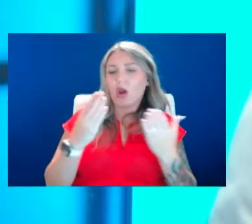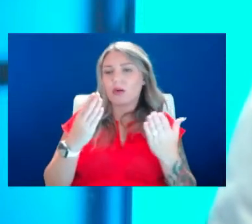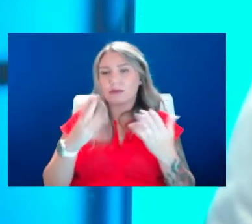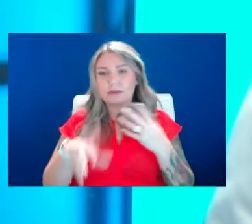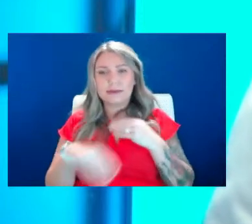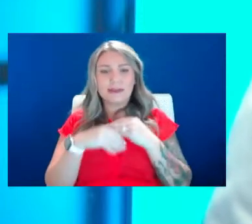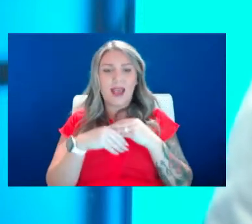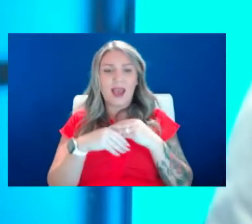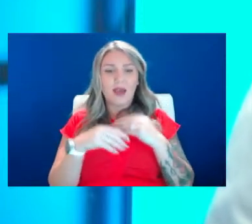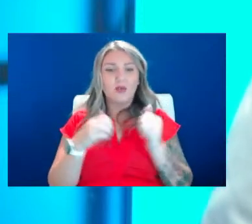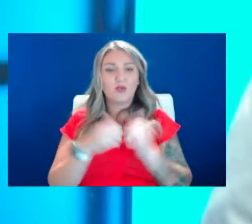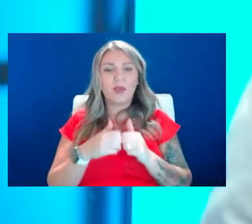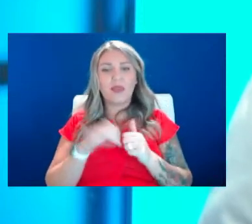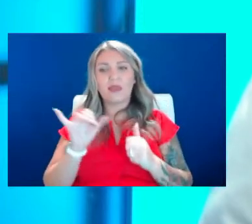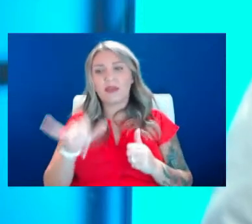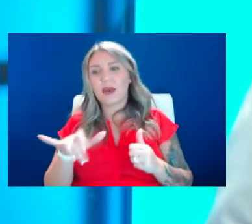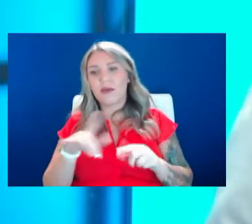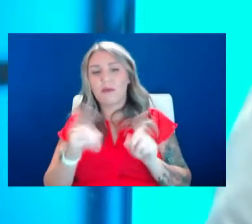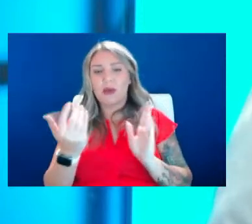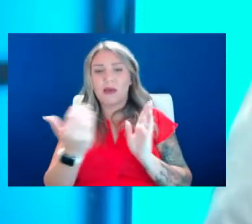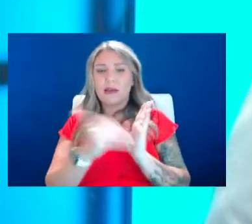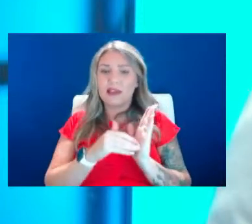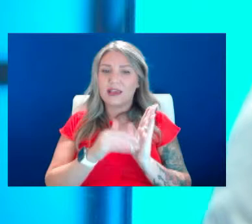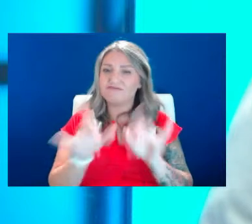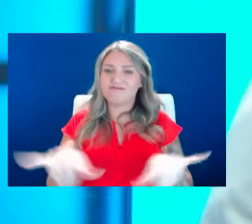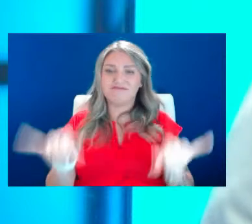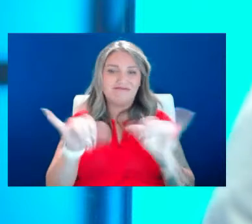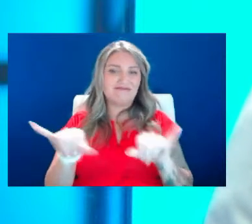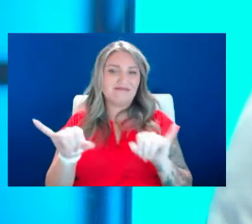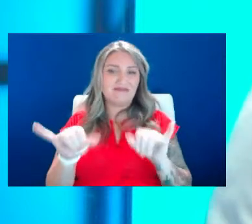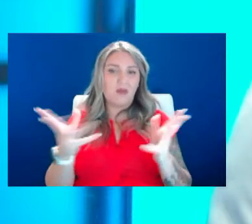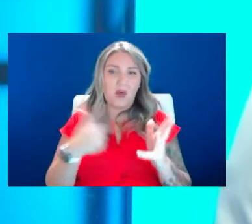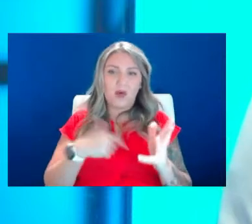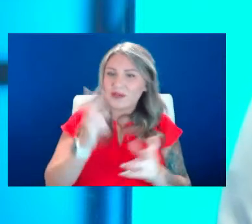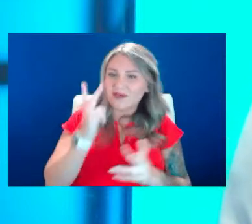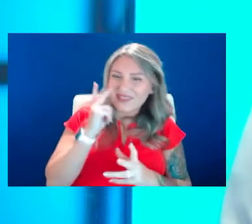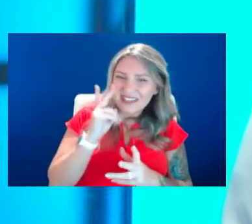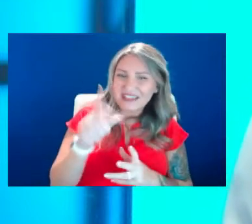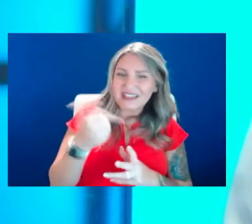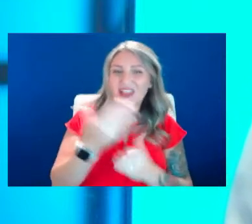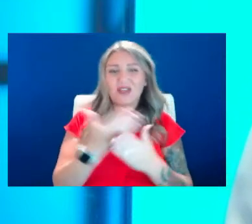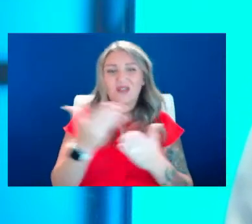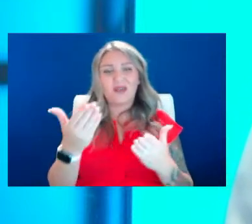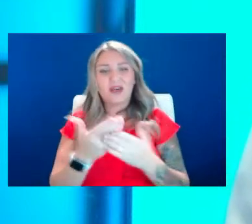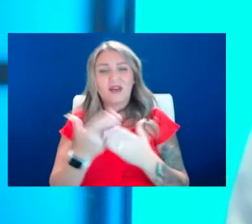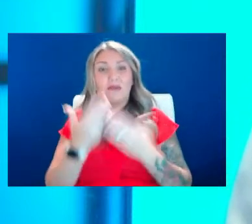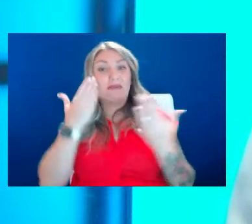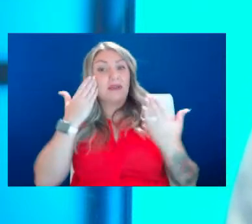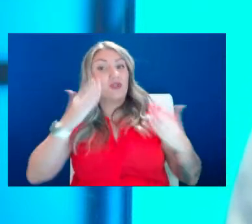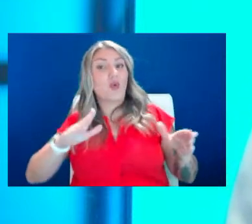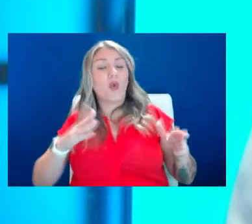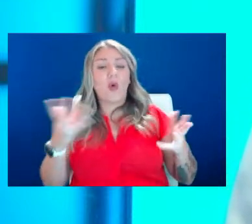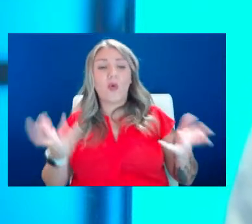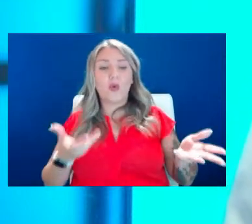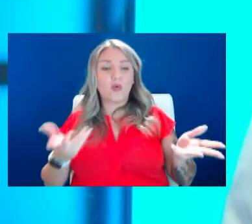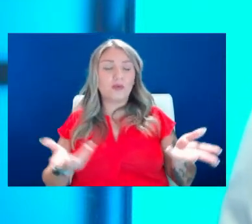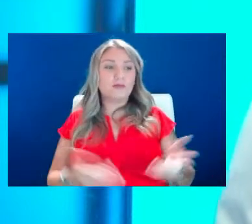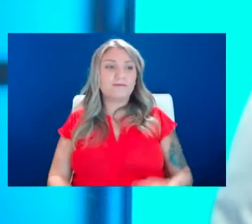that, but again, it's consistent with what we have seen. The other thing is we really don't know what the